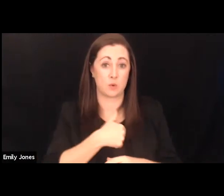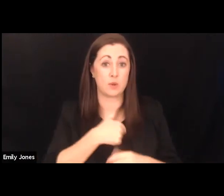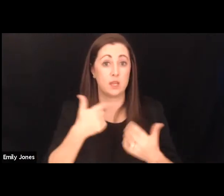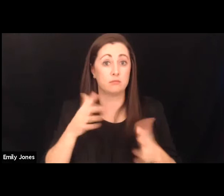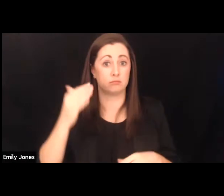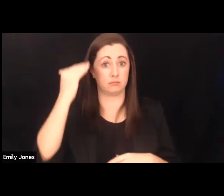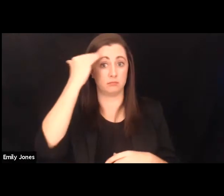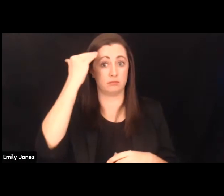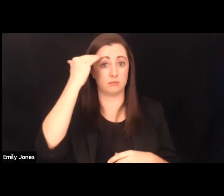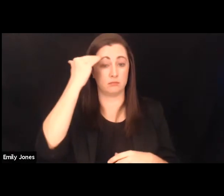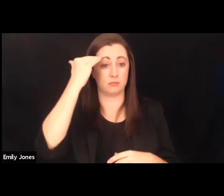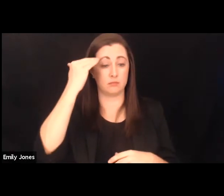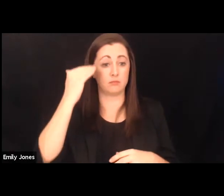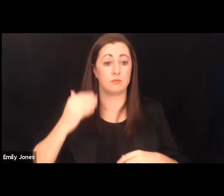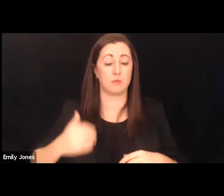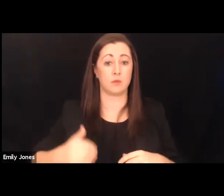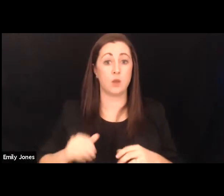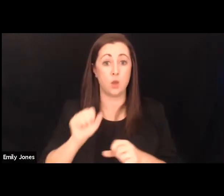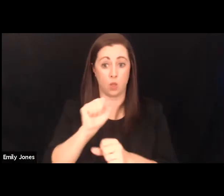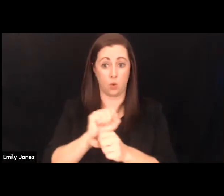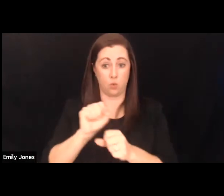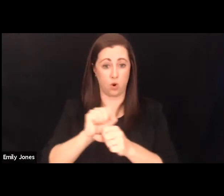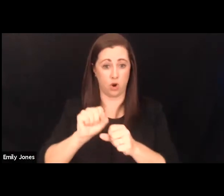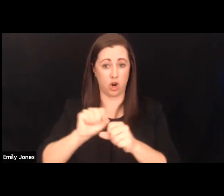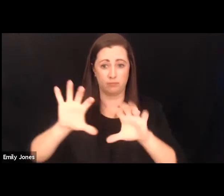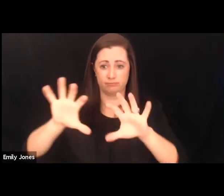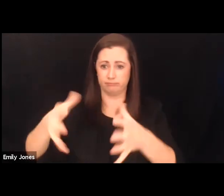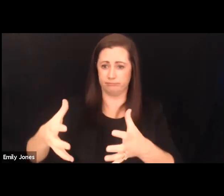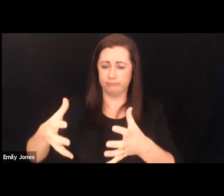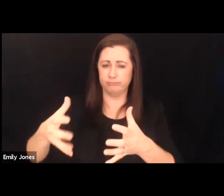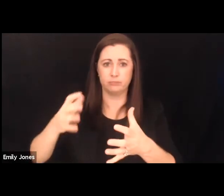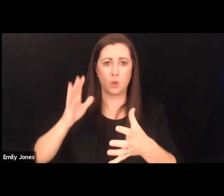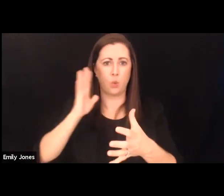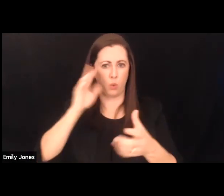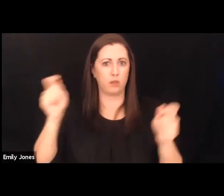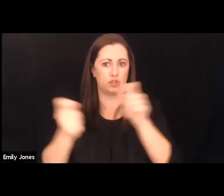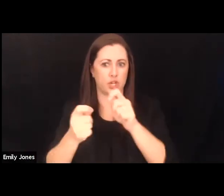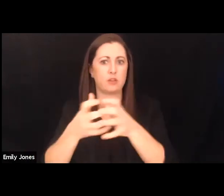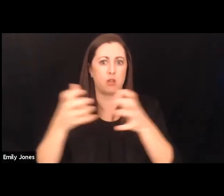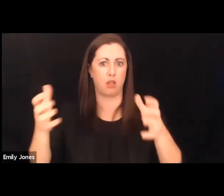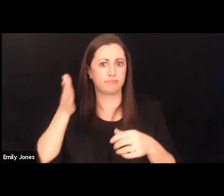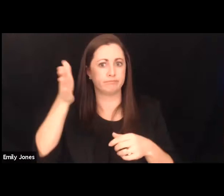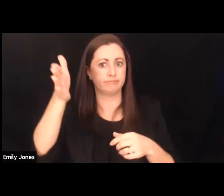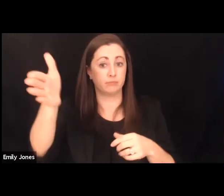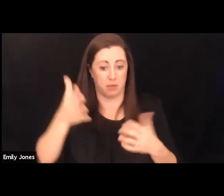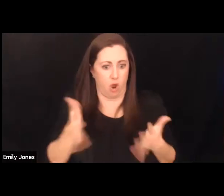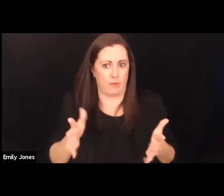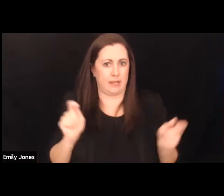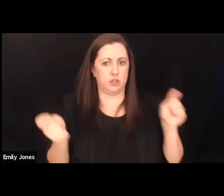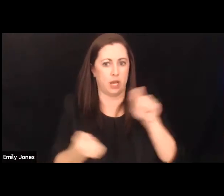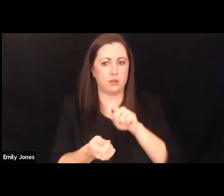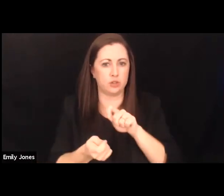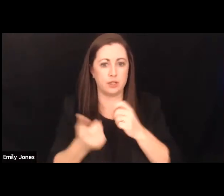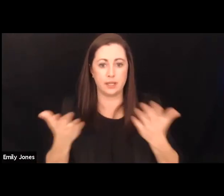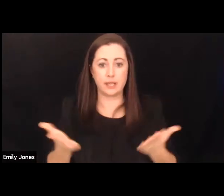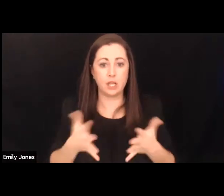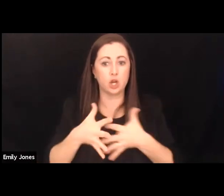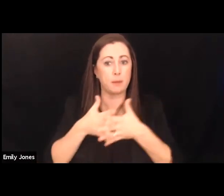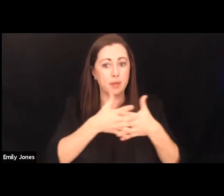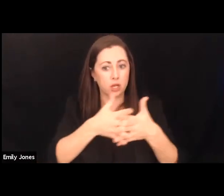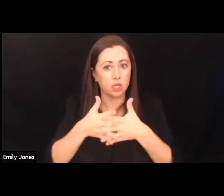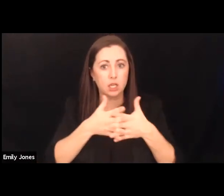work regime is going to change immensely in the future. It already is, both here in America and